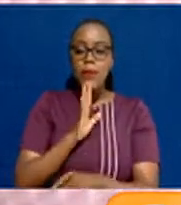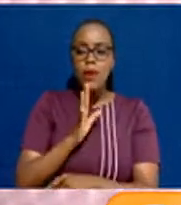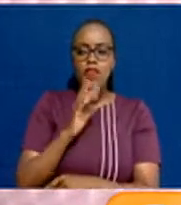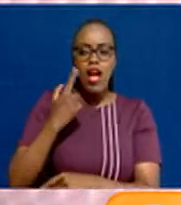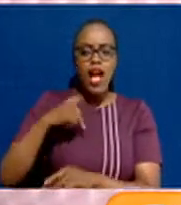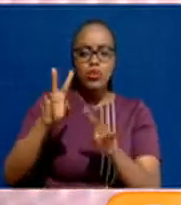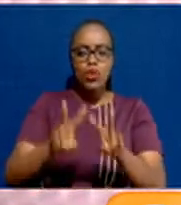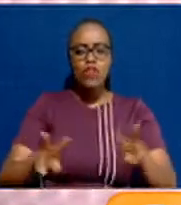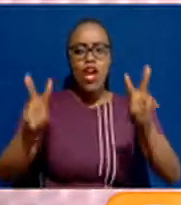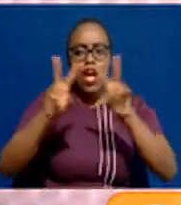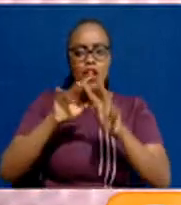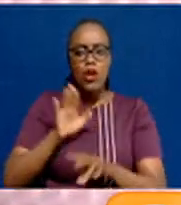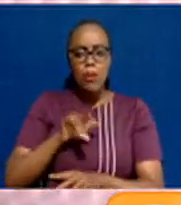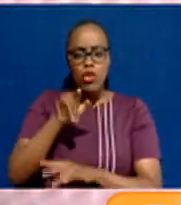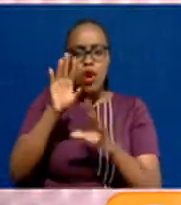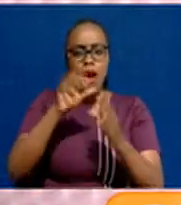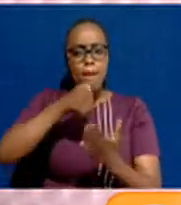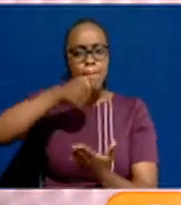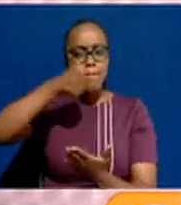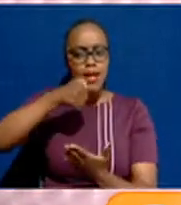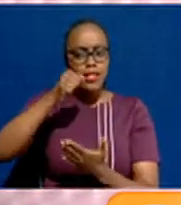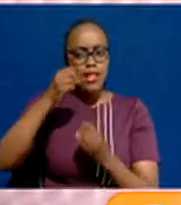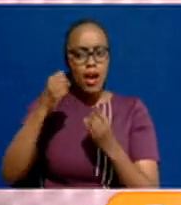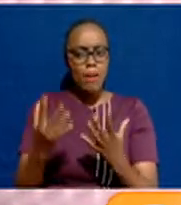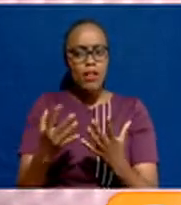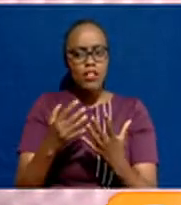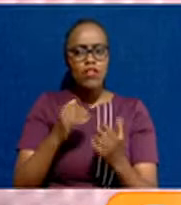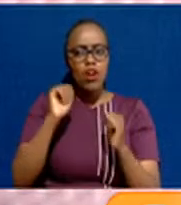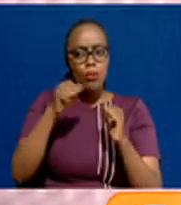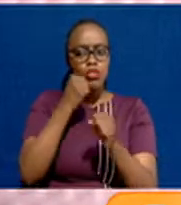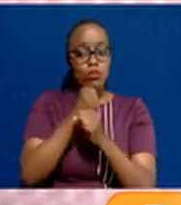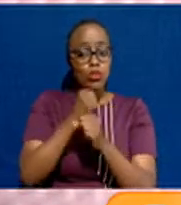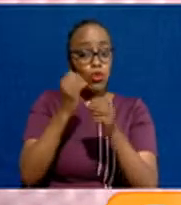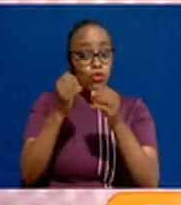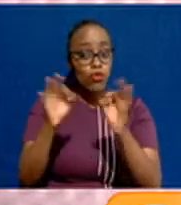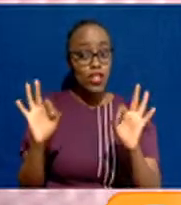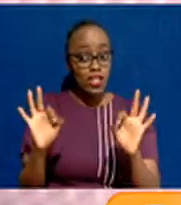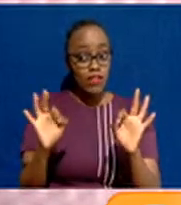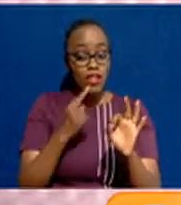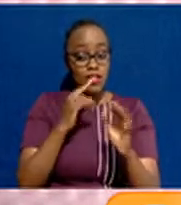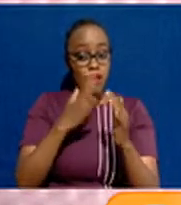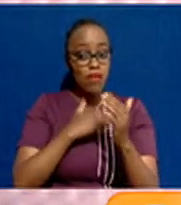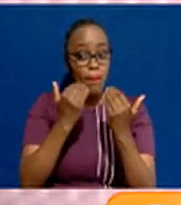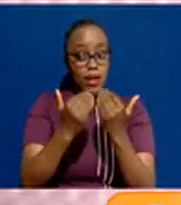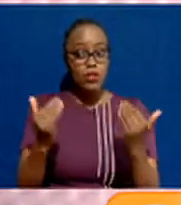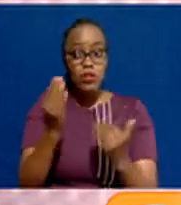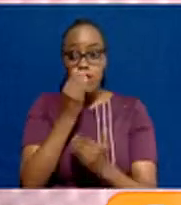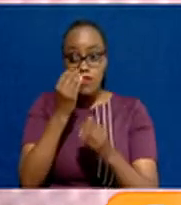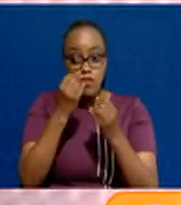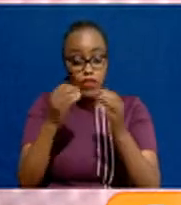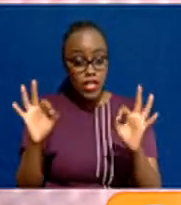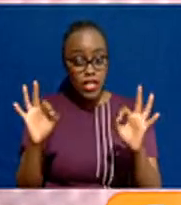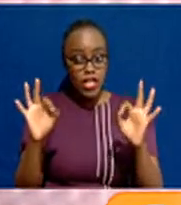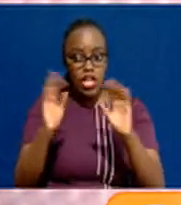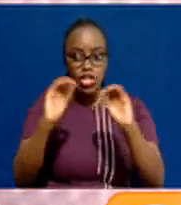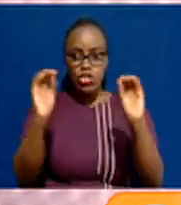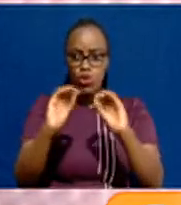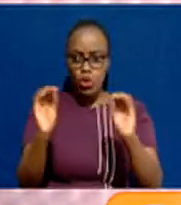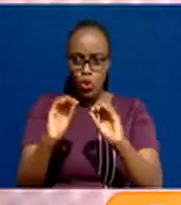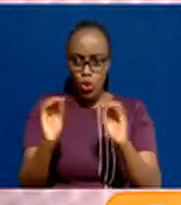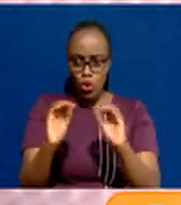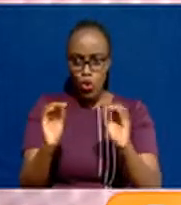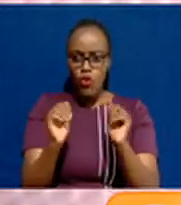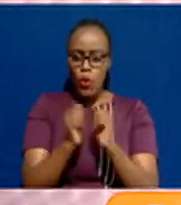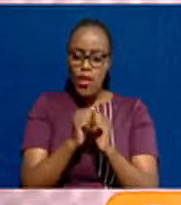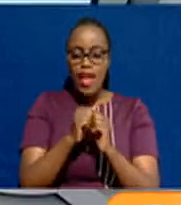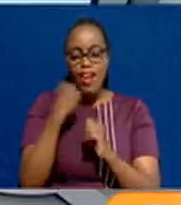really value our women, they say, so what's your budget? Then they say, would you like to do it for free? I'm like, my children do not eat pro bono. Right. And with a